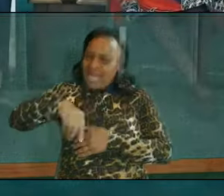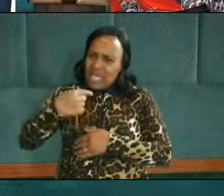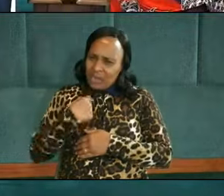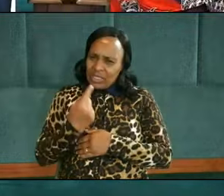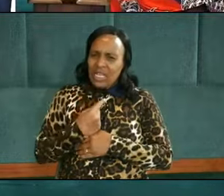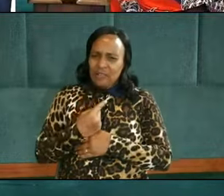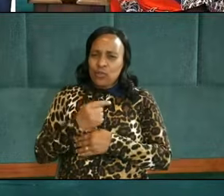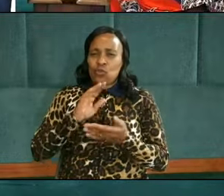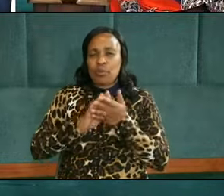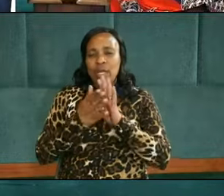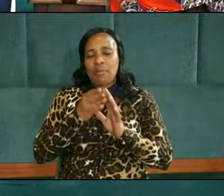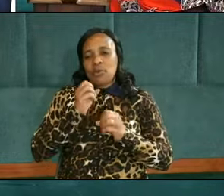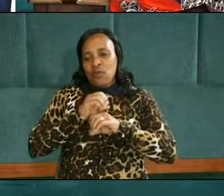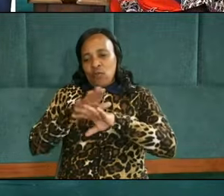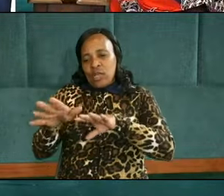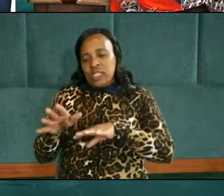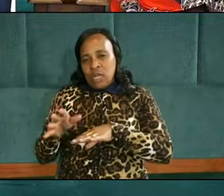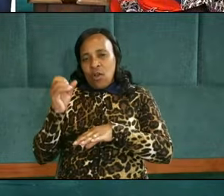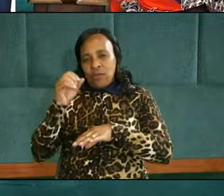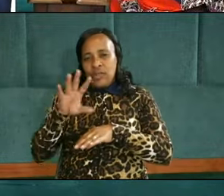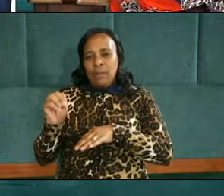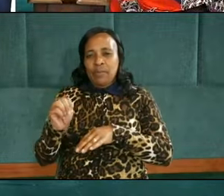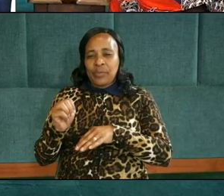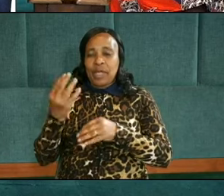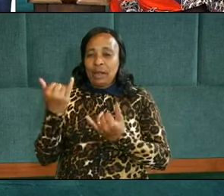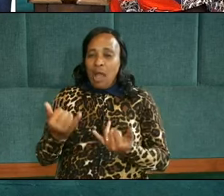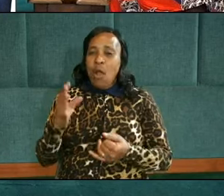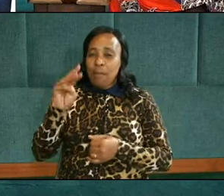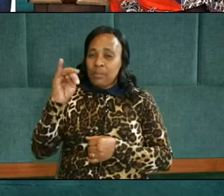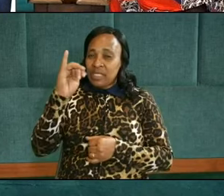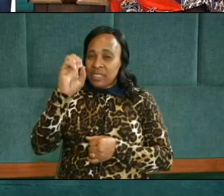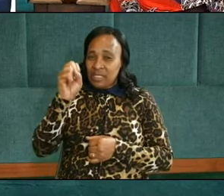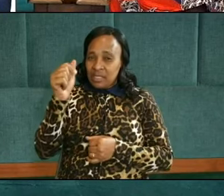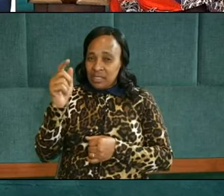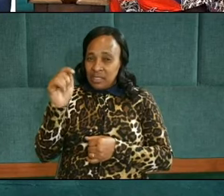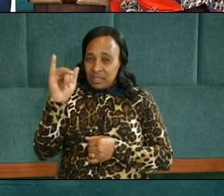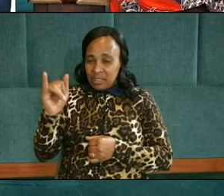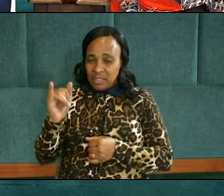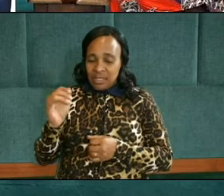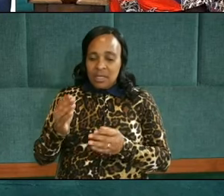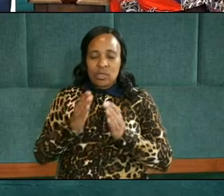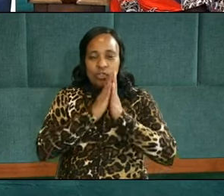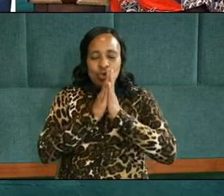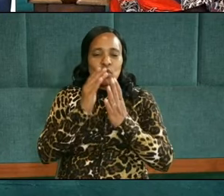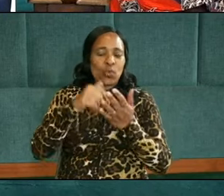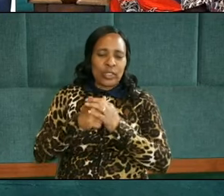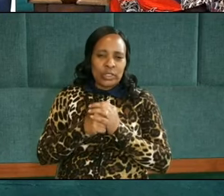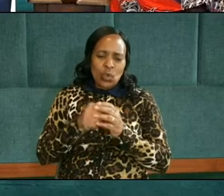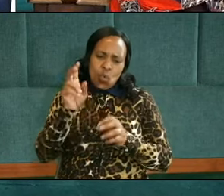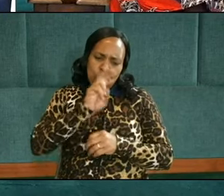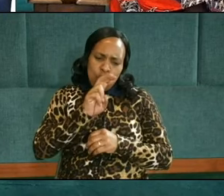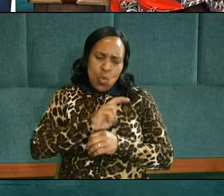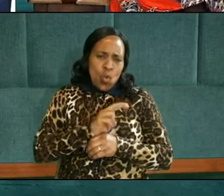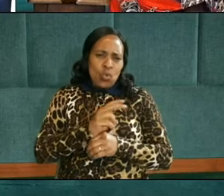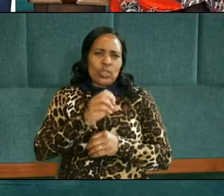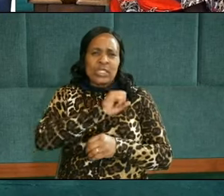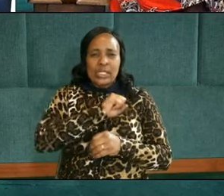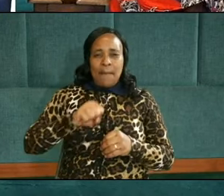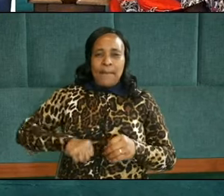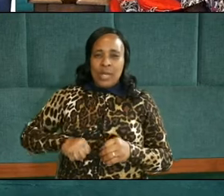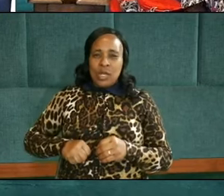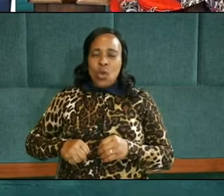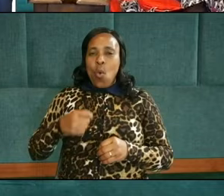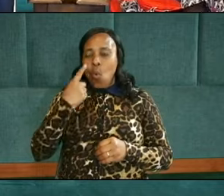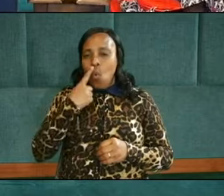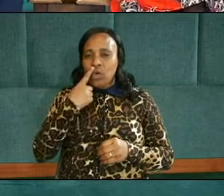Misati, please take us into the story. So jumping right into the story, we look at Samuel, and Samuel is